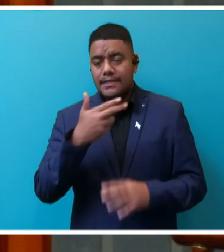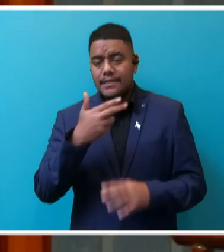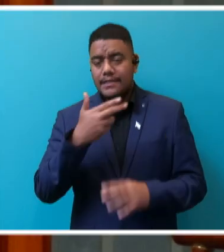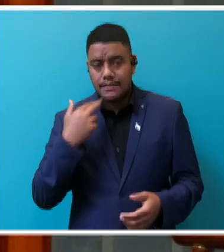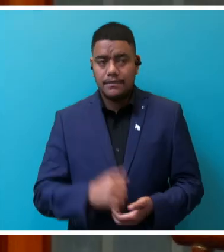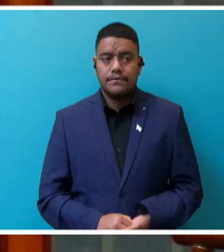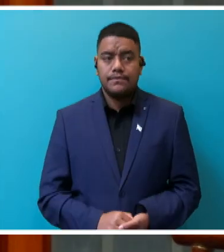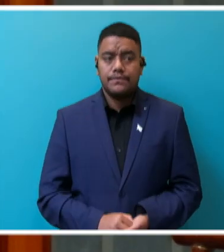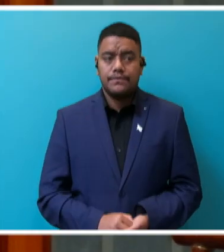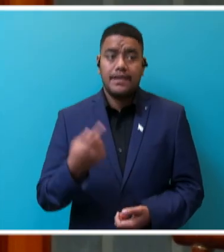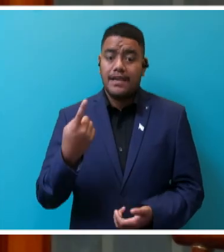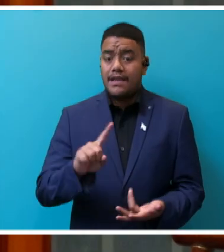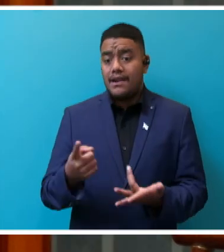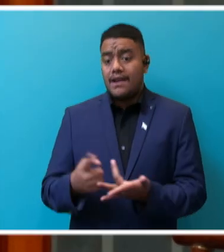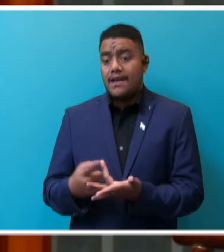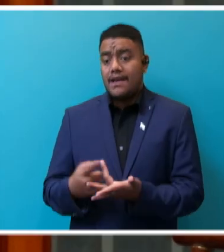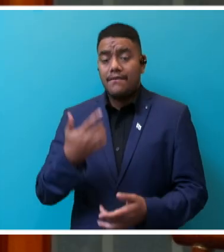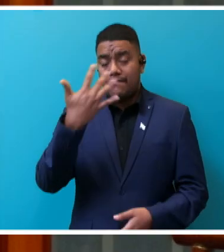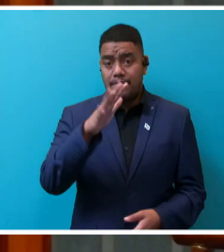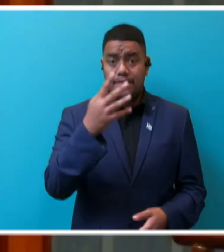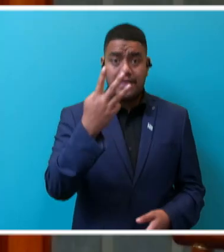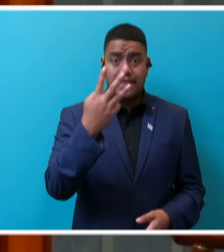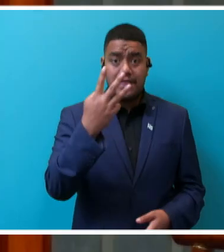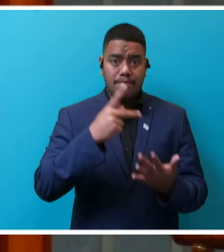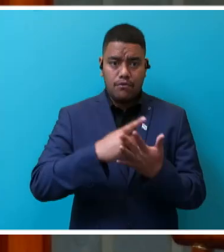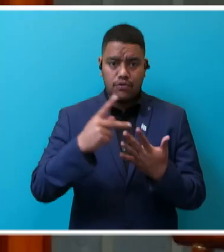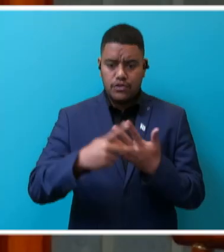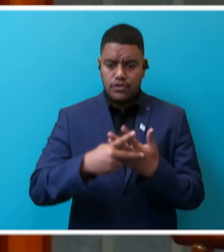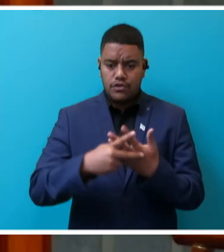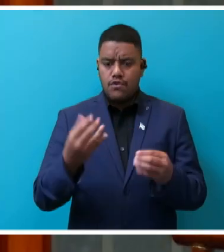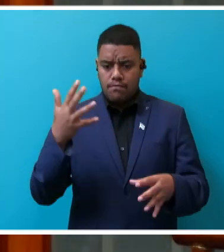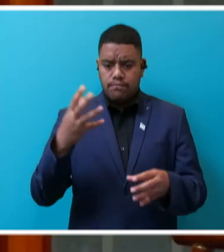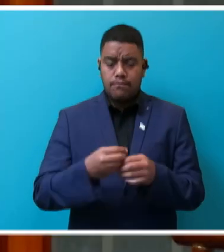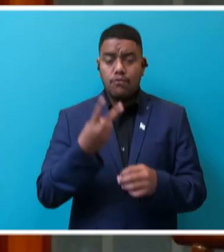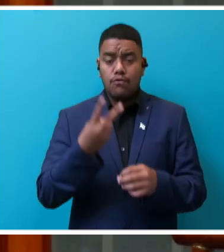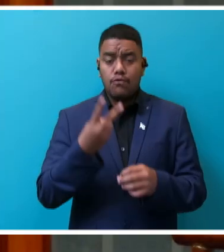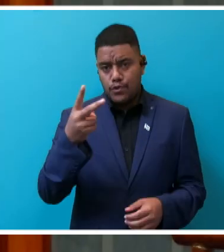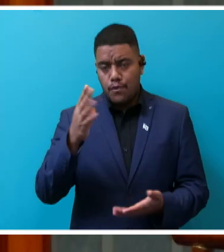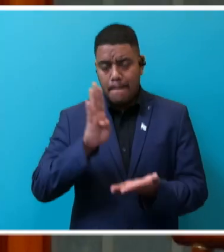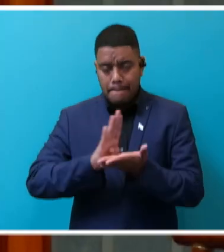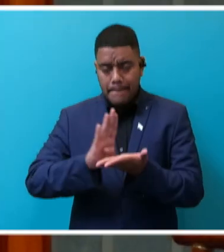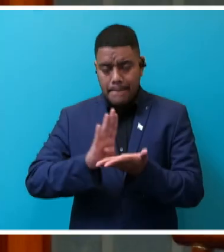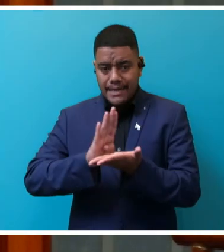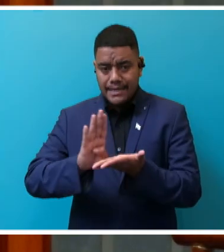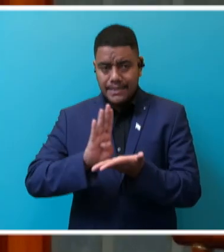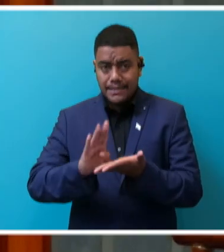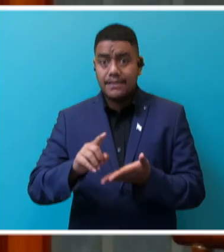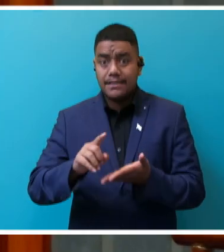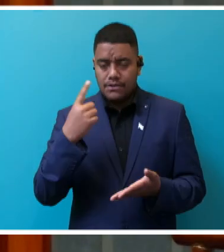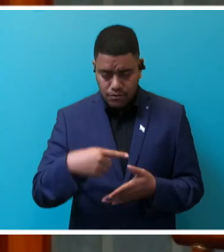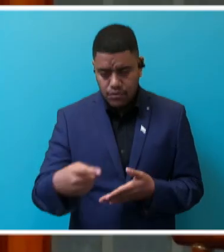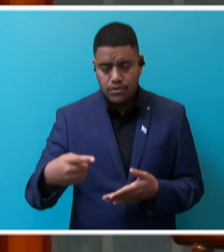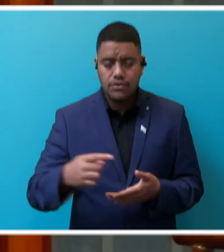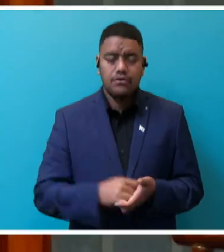And the rest, 53 projects worth an estimated 2.2 billion remain in the conceptual